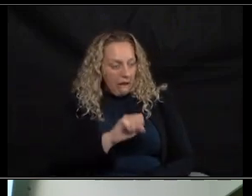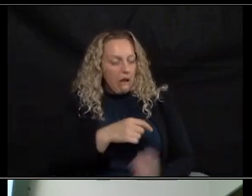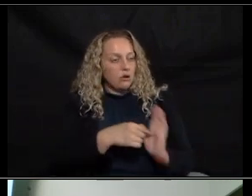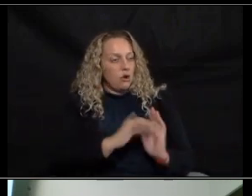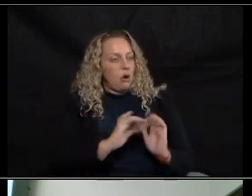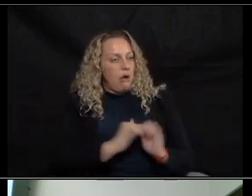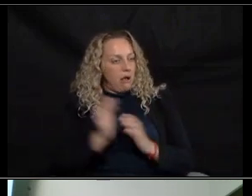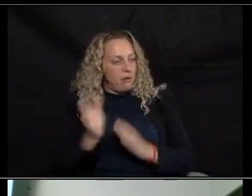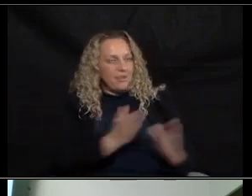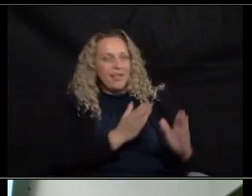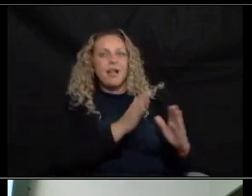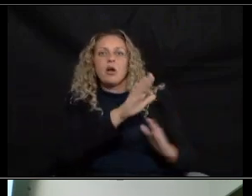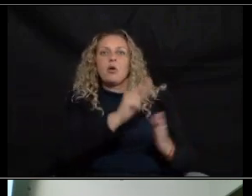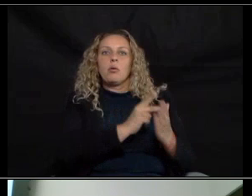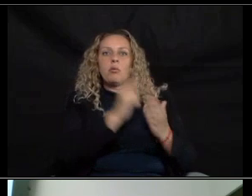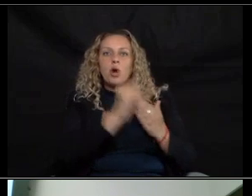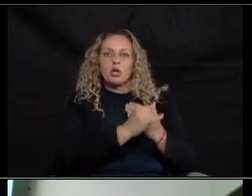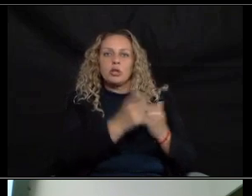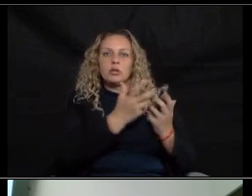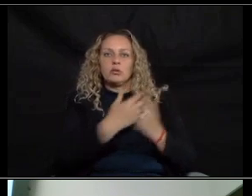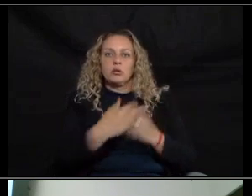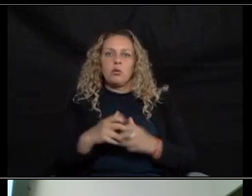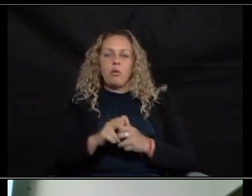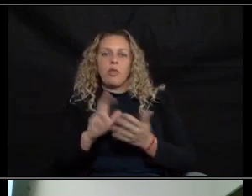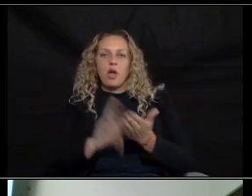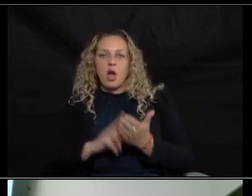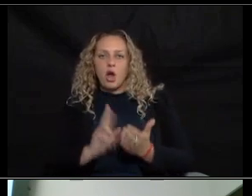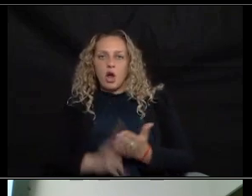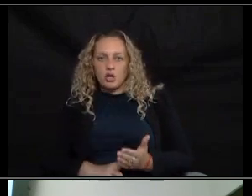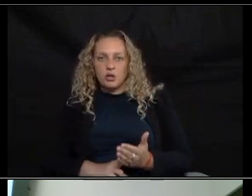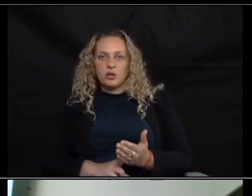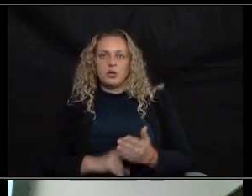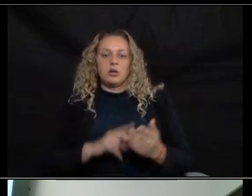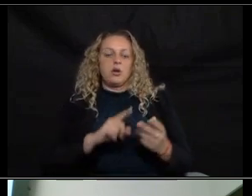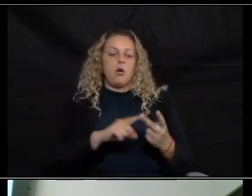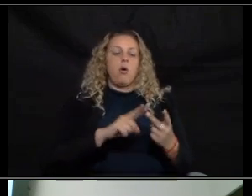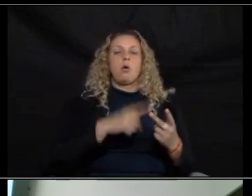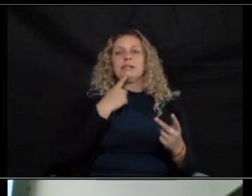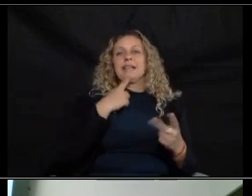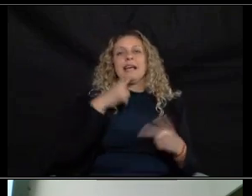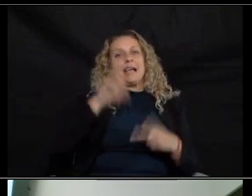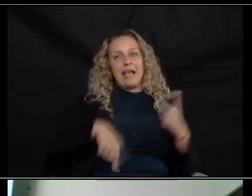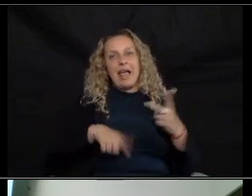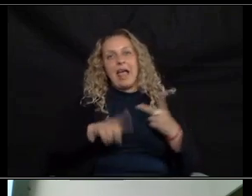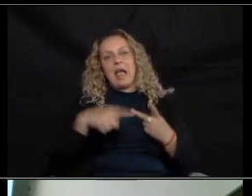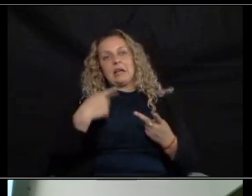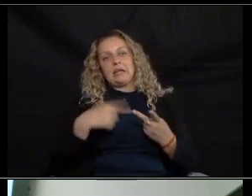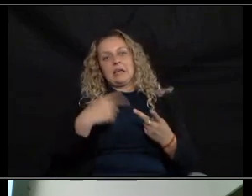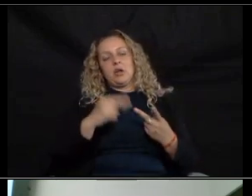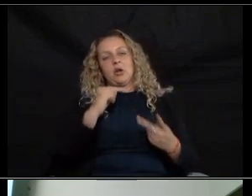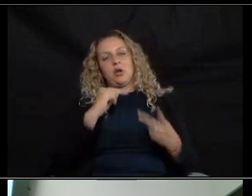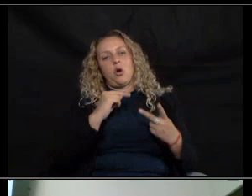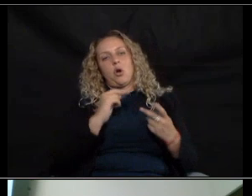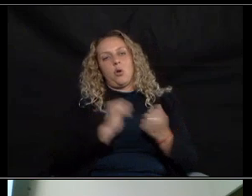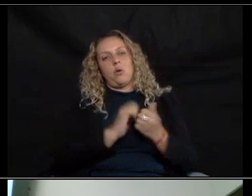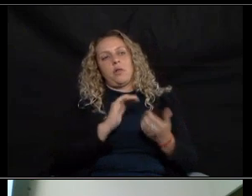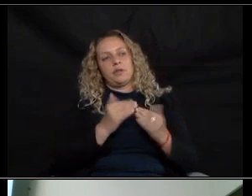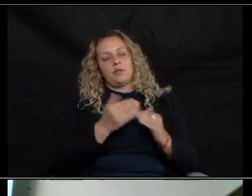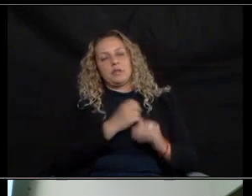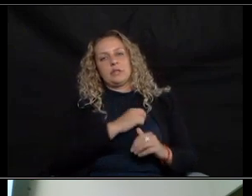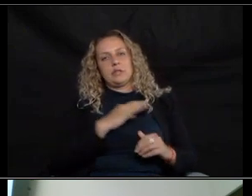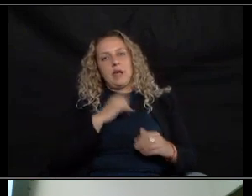you plan to complete the project in accordance with the contract, or acknowledge that you can't, and start to discuss and negotiate with our city staff